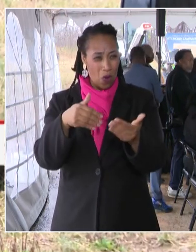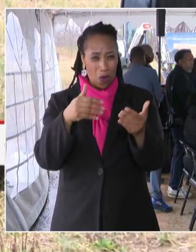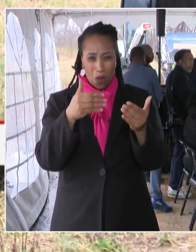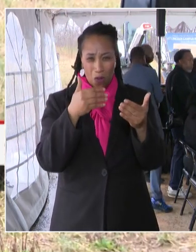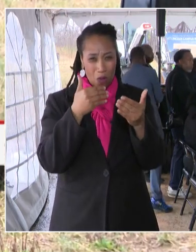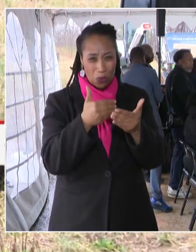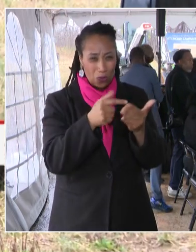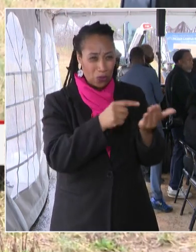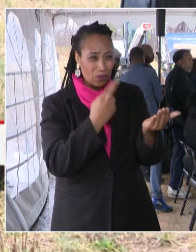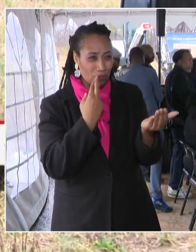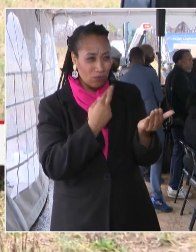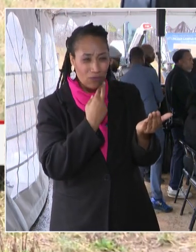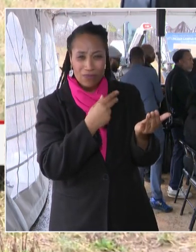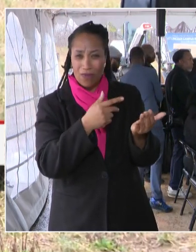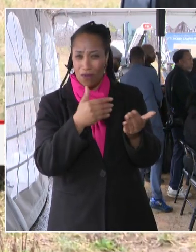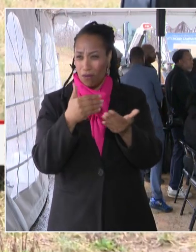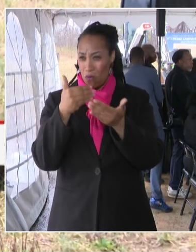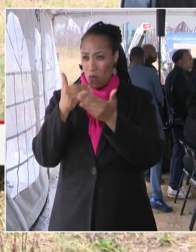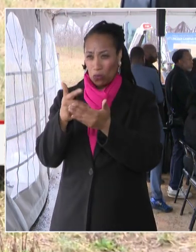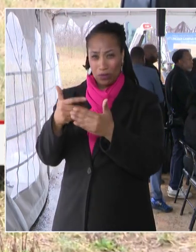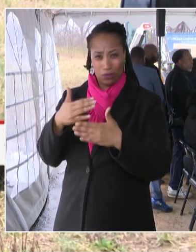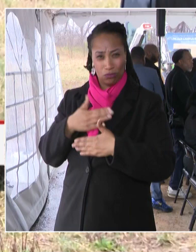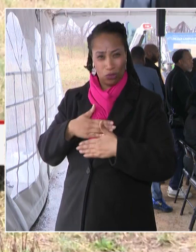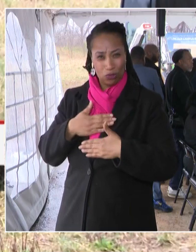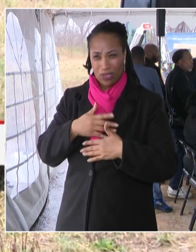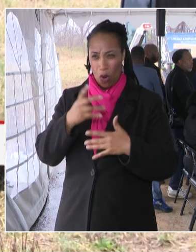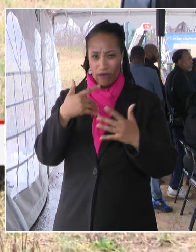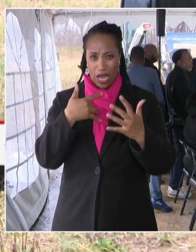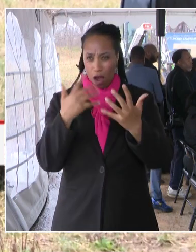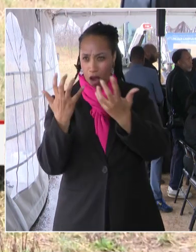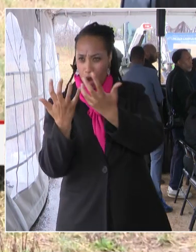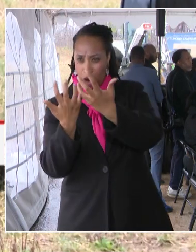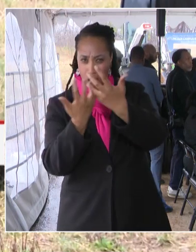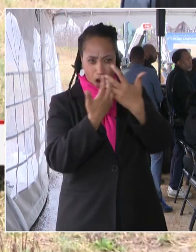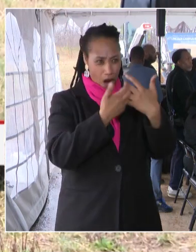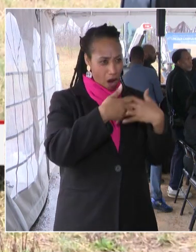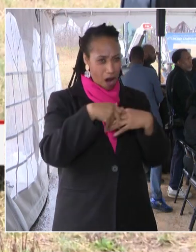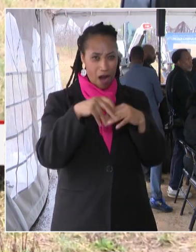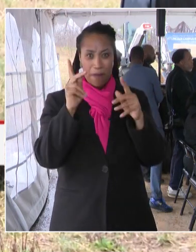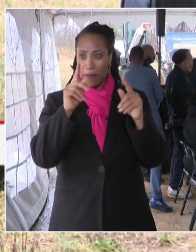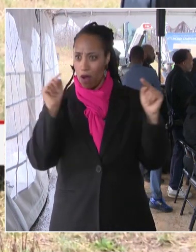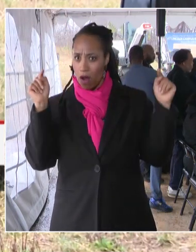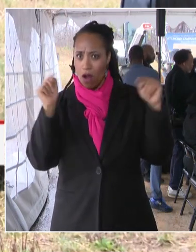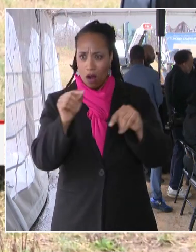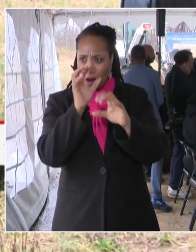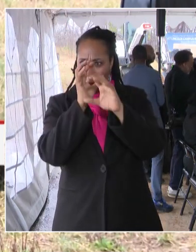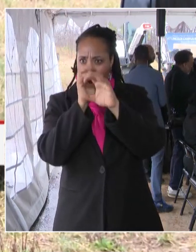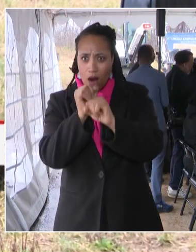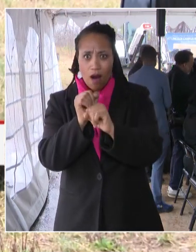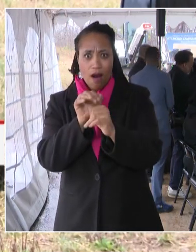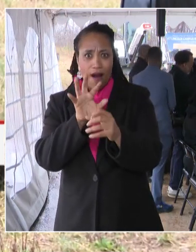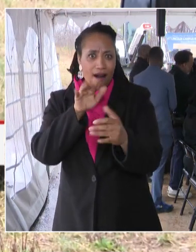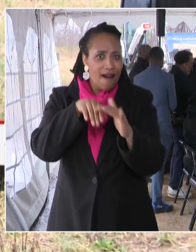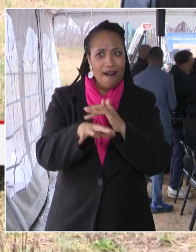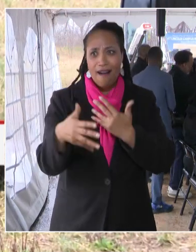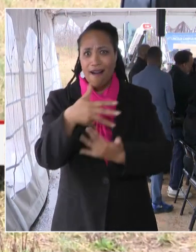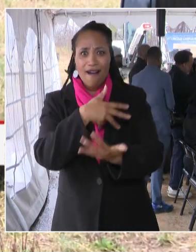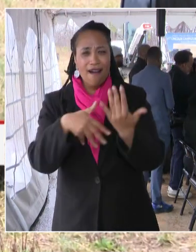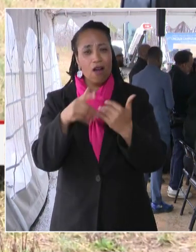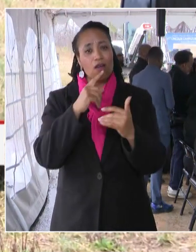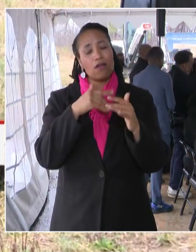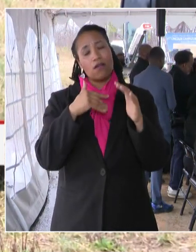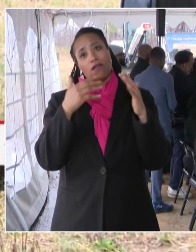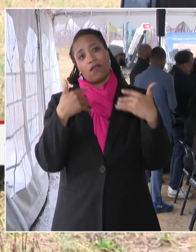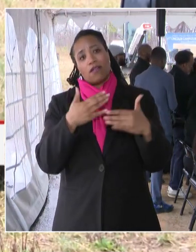match the desires of so many people who have moved here. So it's really, really my pleasure to be a part of it.